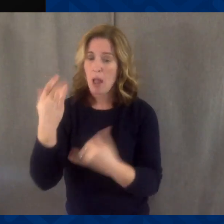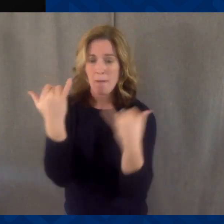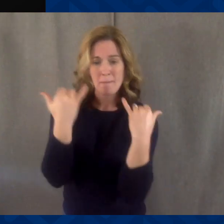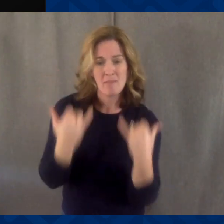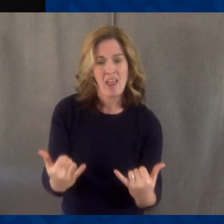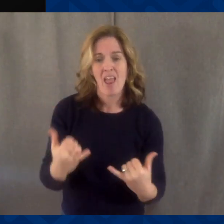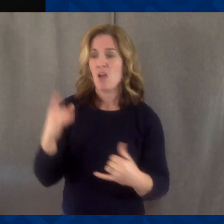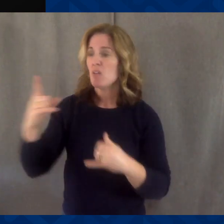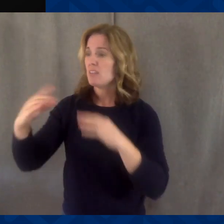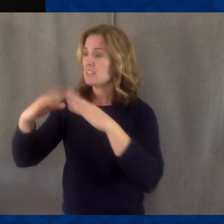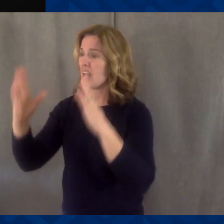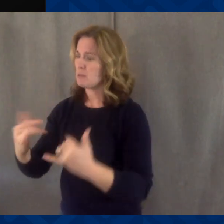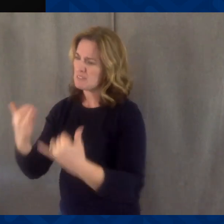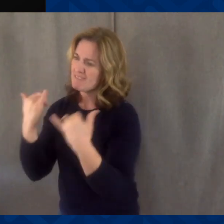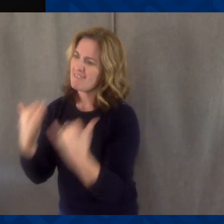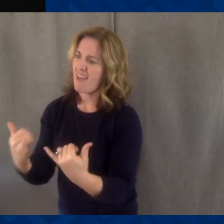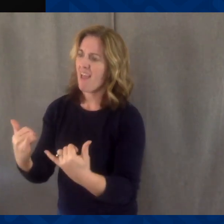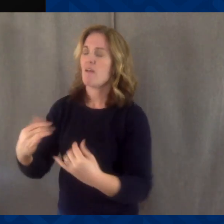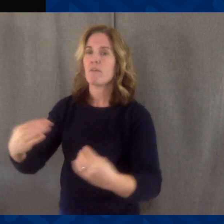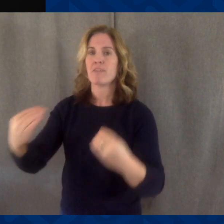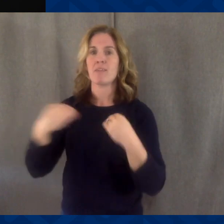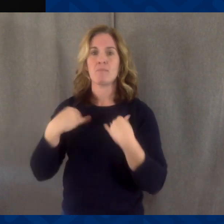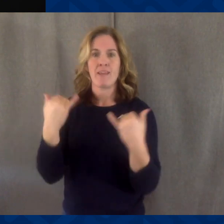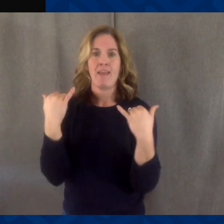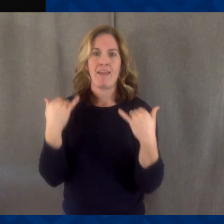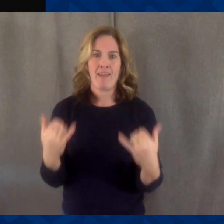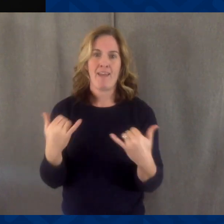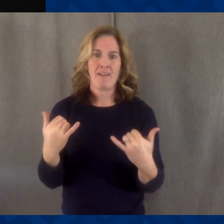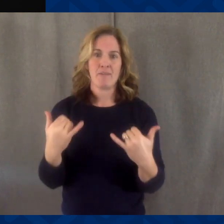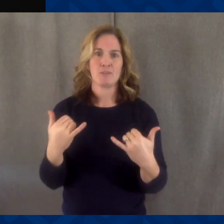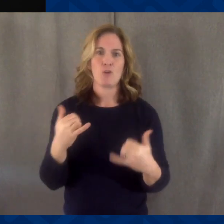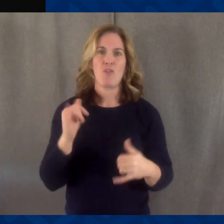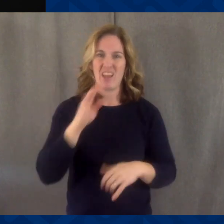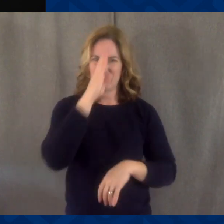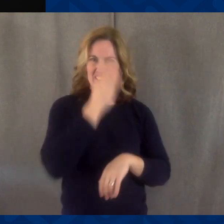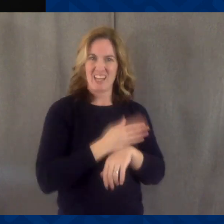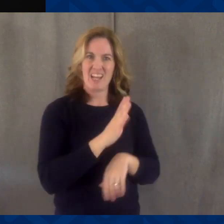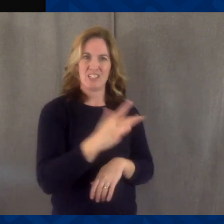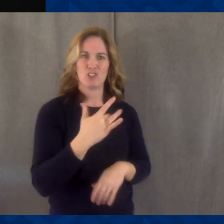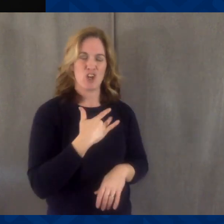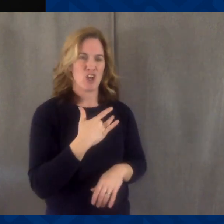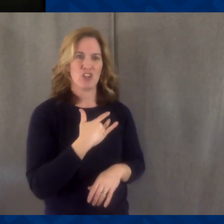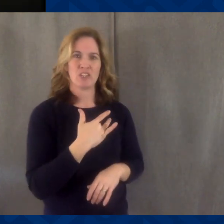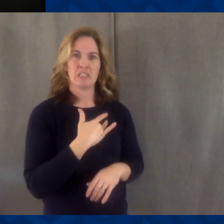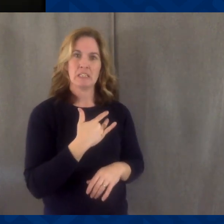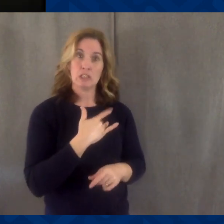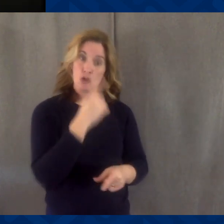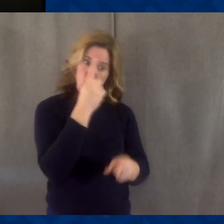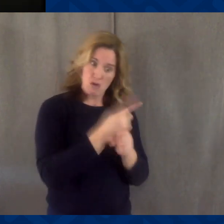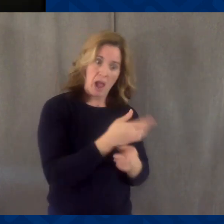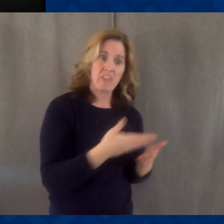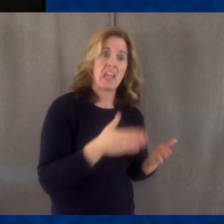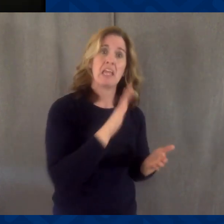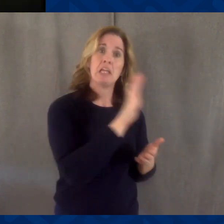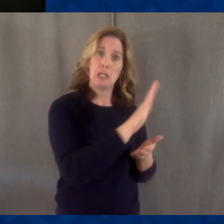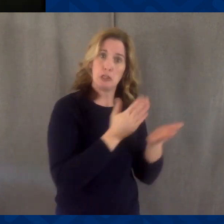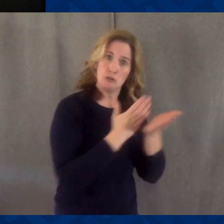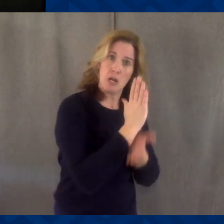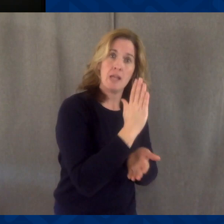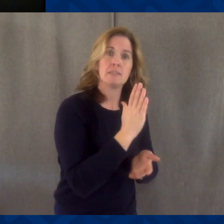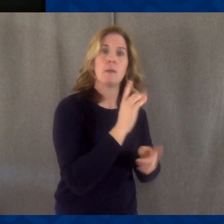now. That's the heart of this younger son. He says to the father, give me my stuff now. And just like you and I